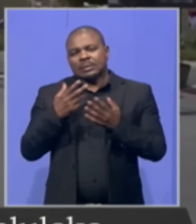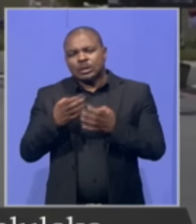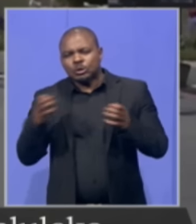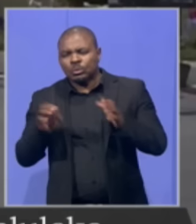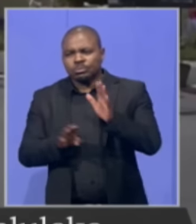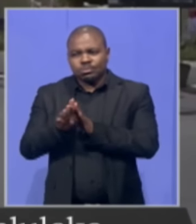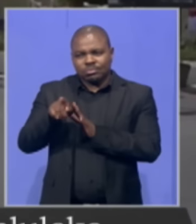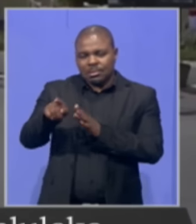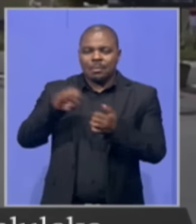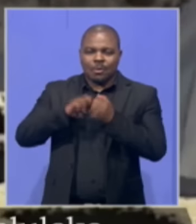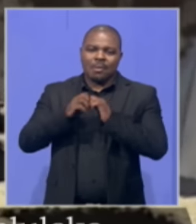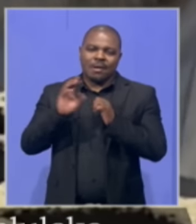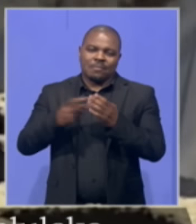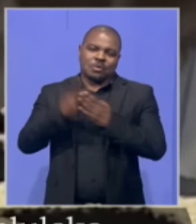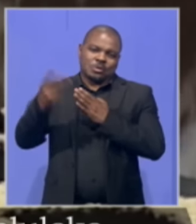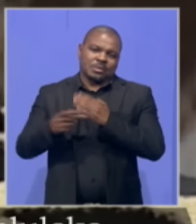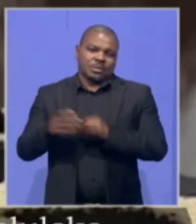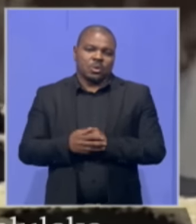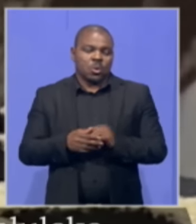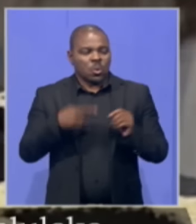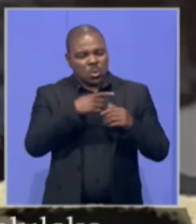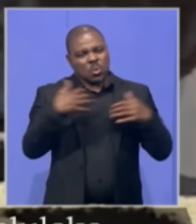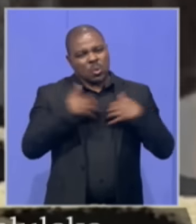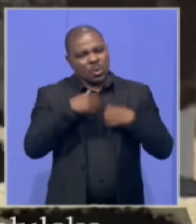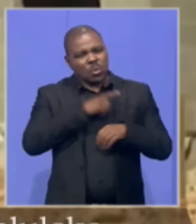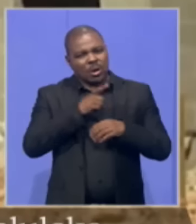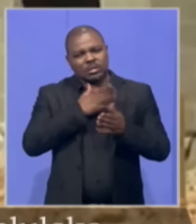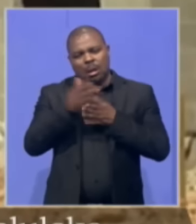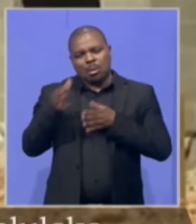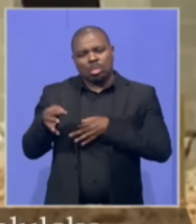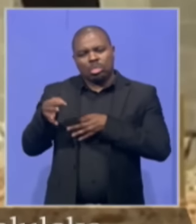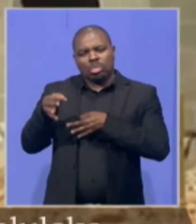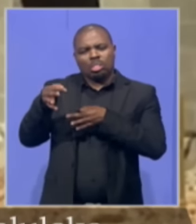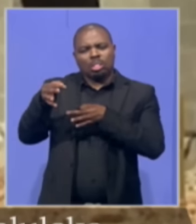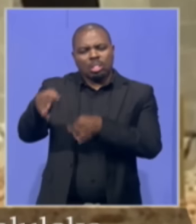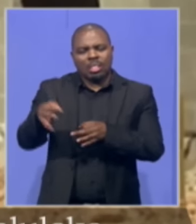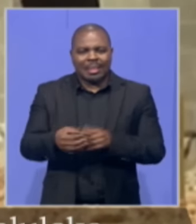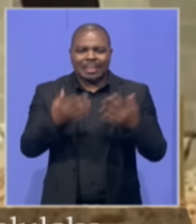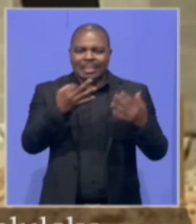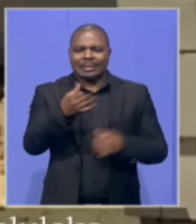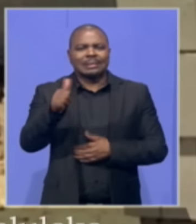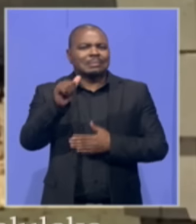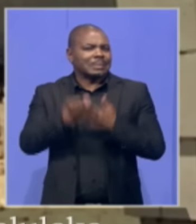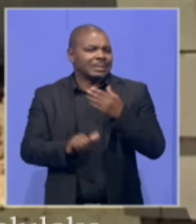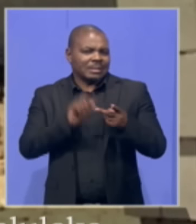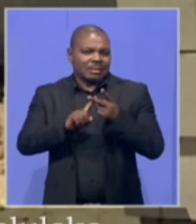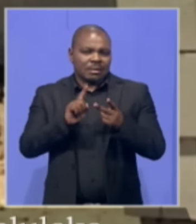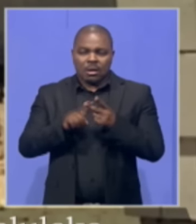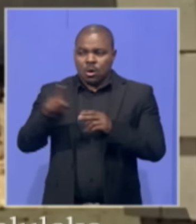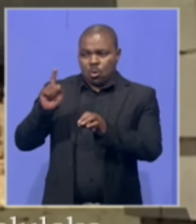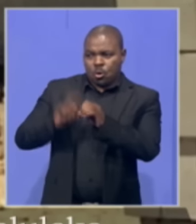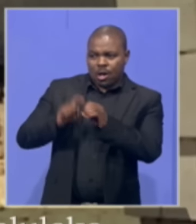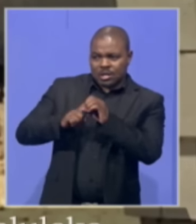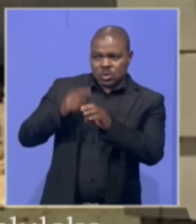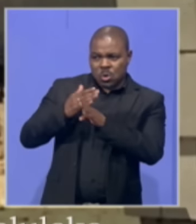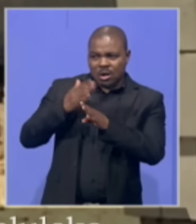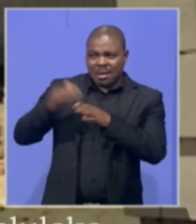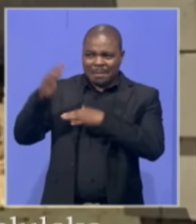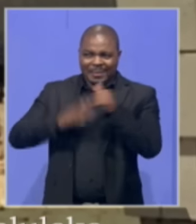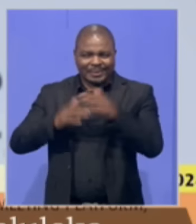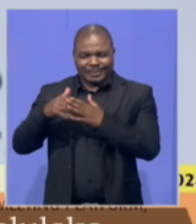O tlhagisitse fa tshwengwa ke tiego ya dikgwedi di ka nna 36 le boleng jo bo kwa tlase jwa tiro ya